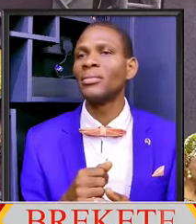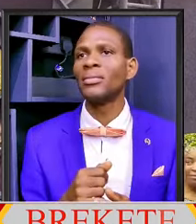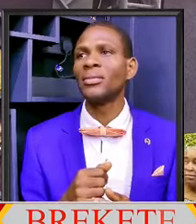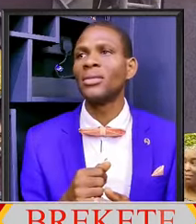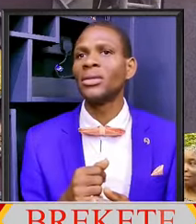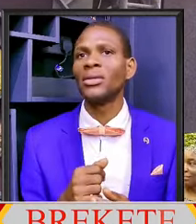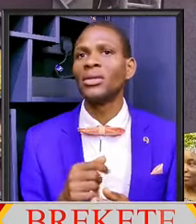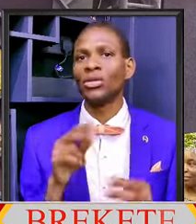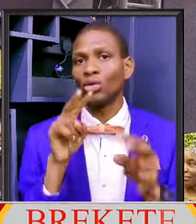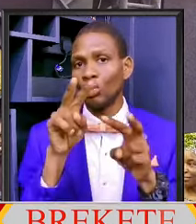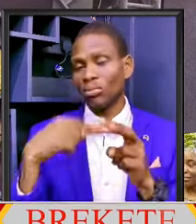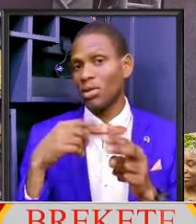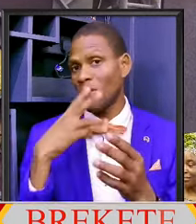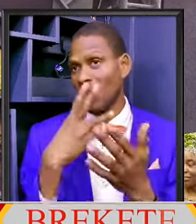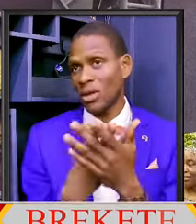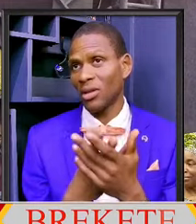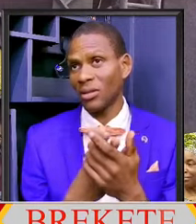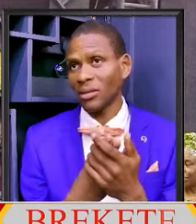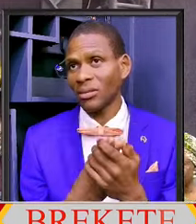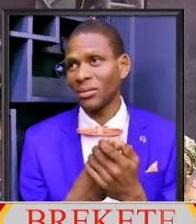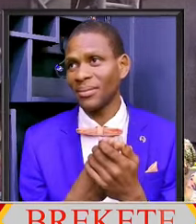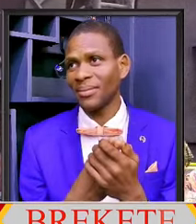No, look me where.